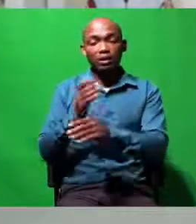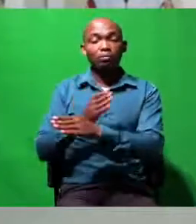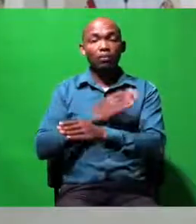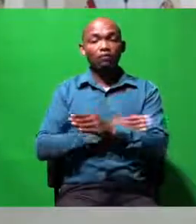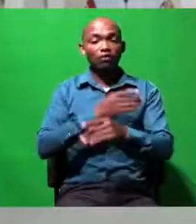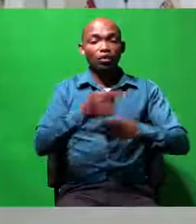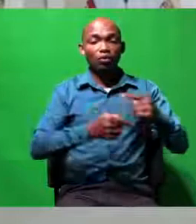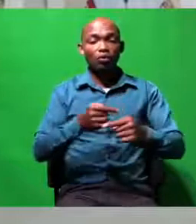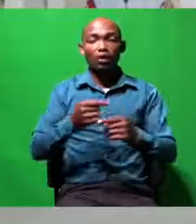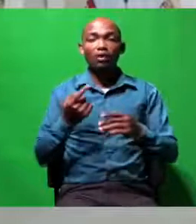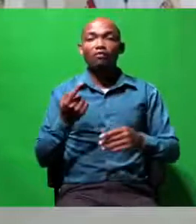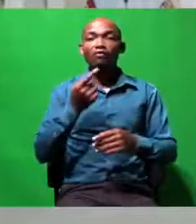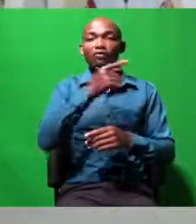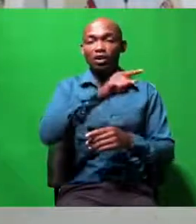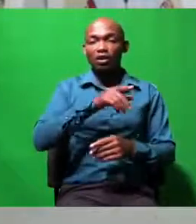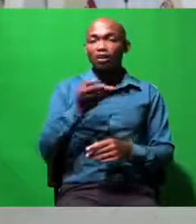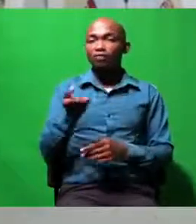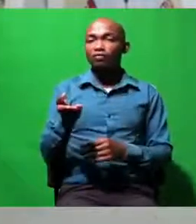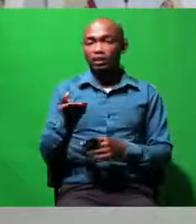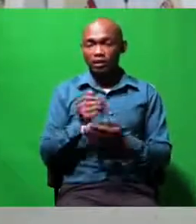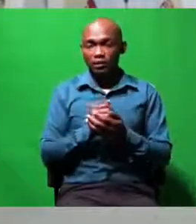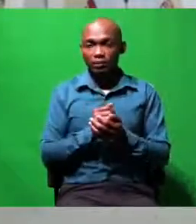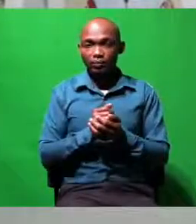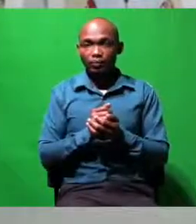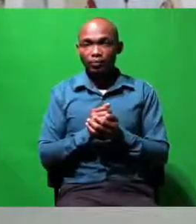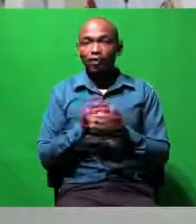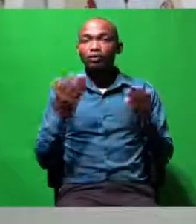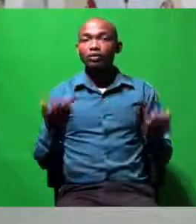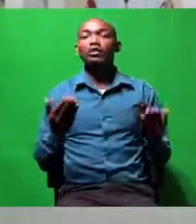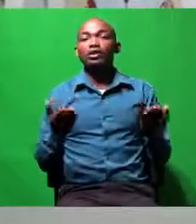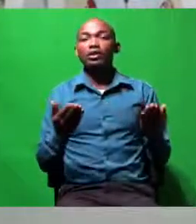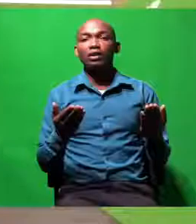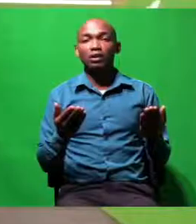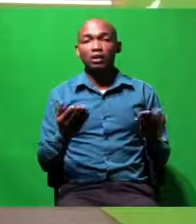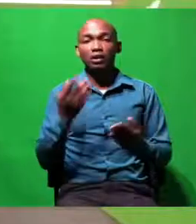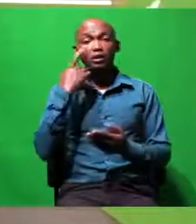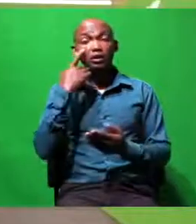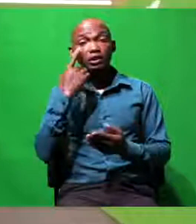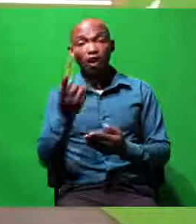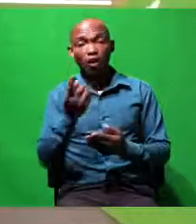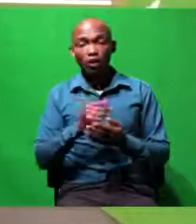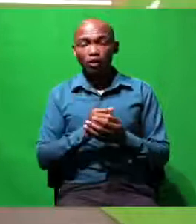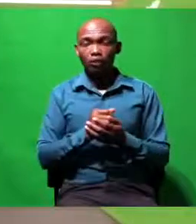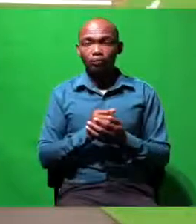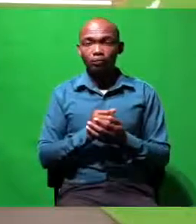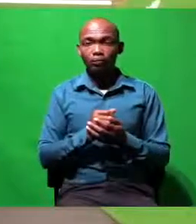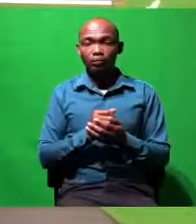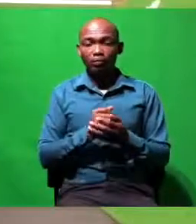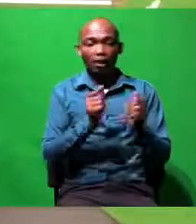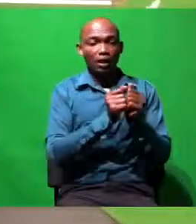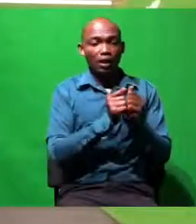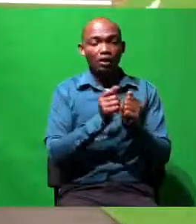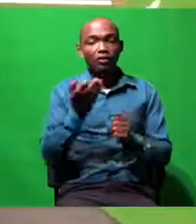further to this lesson. So, now let us look about another